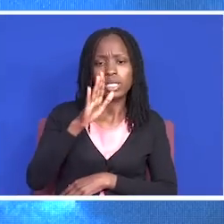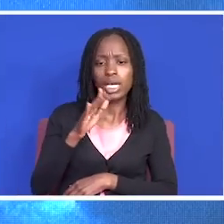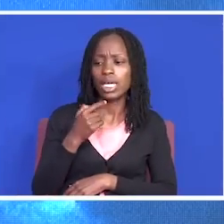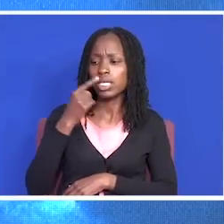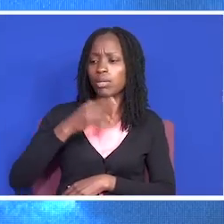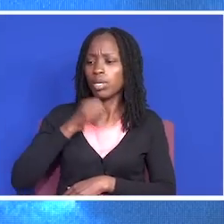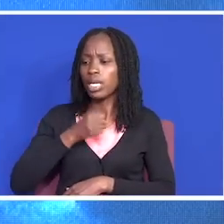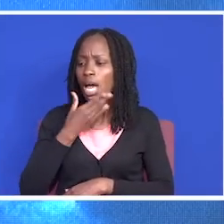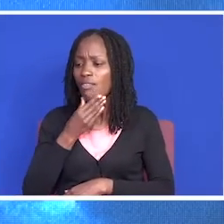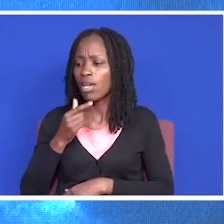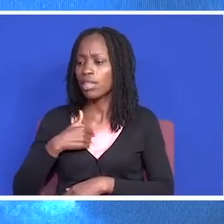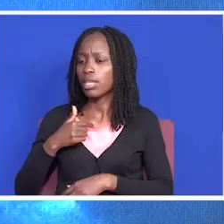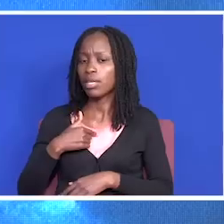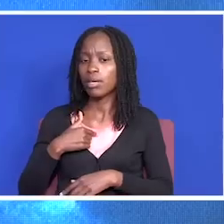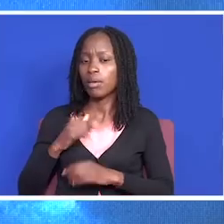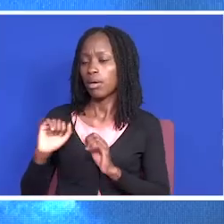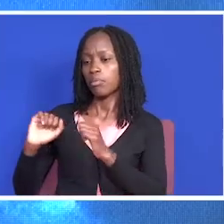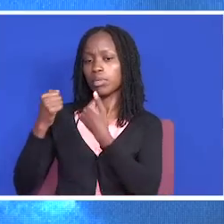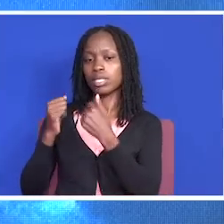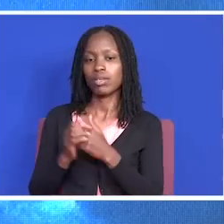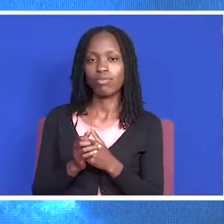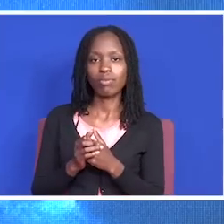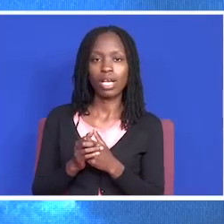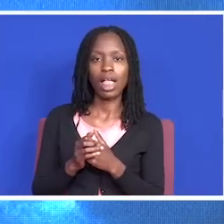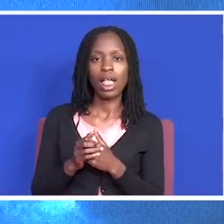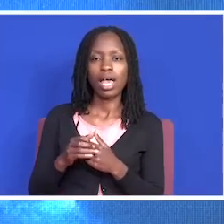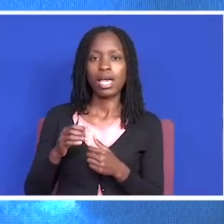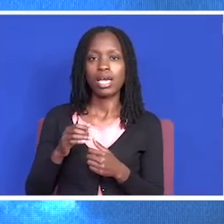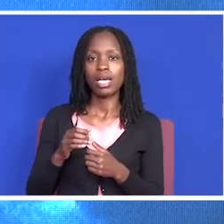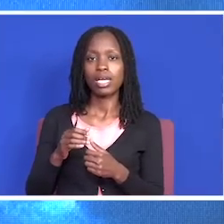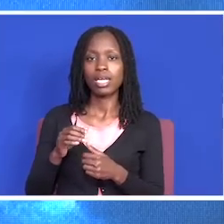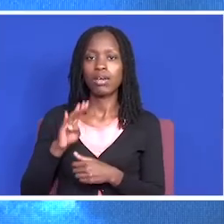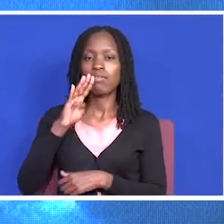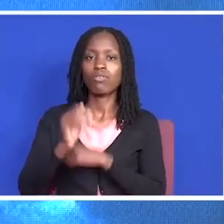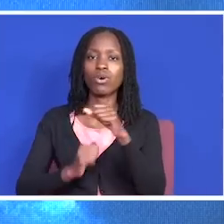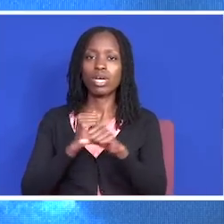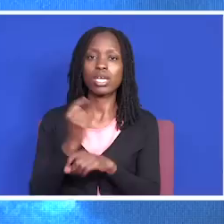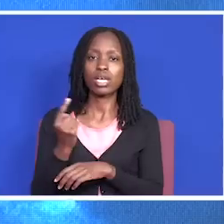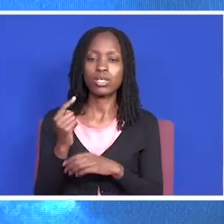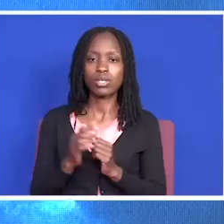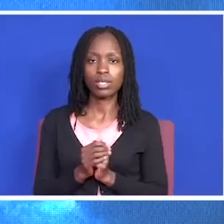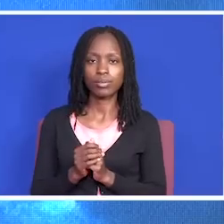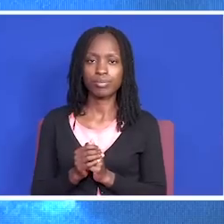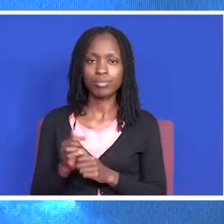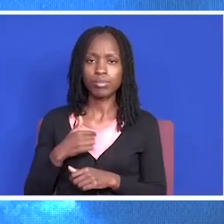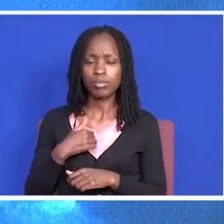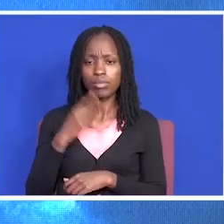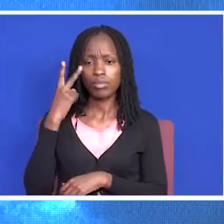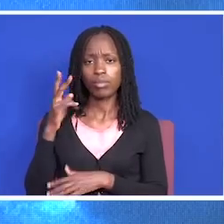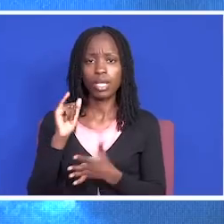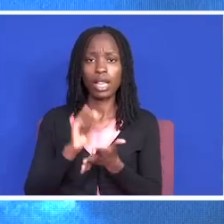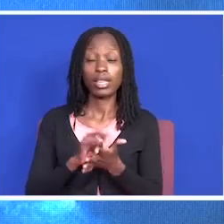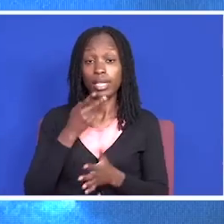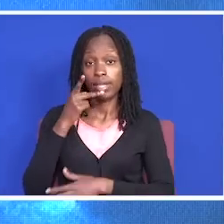said, Guka, I gave my life to the Lord, and he's only the age of 4. And I told him, that is very exciting. And I realized